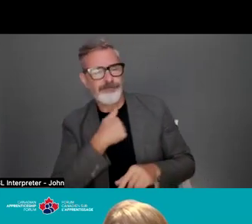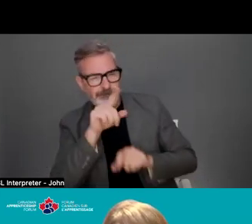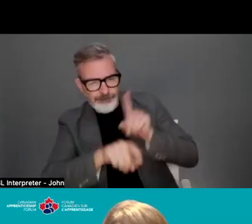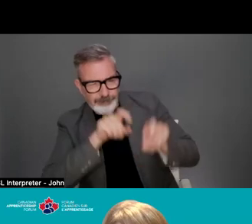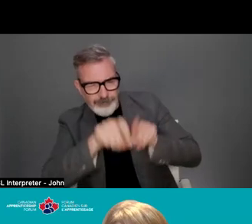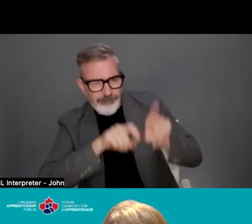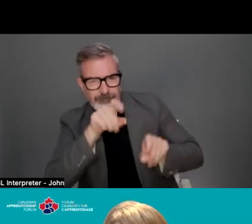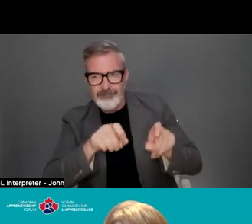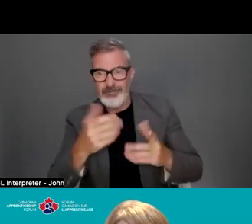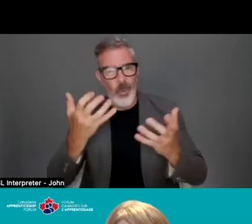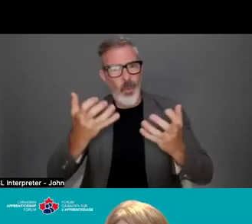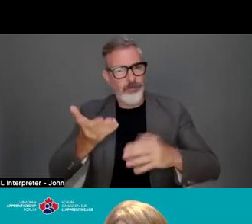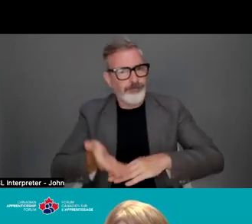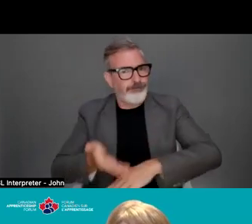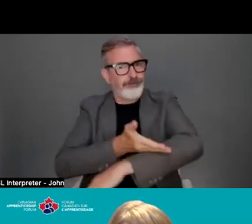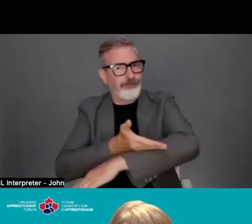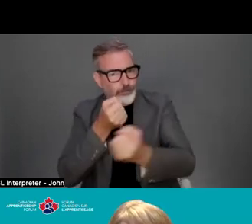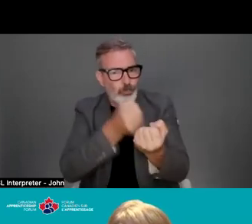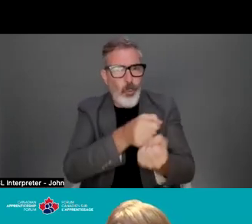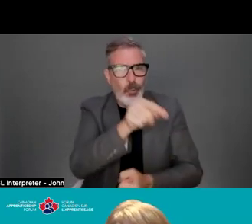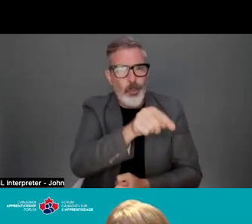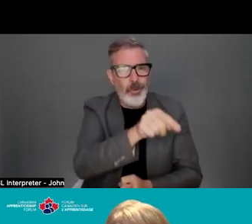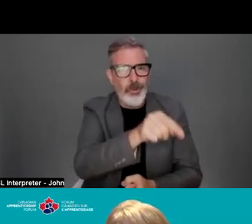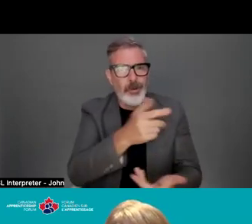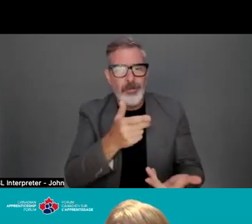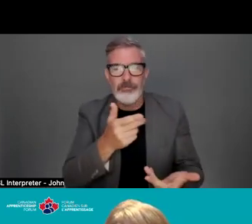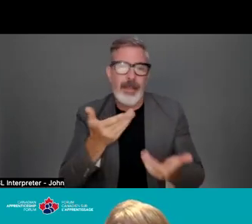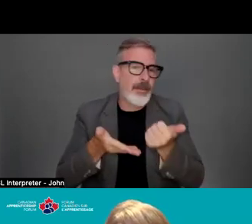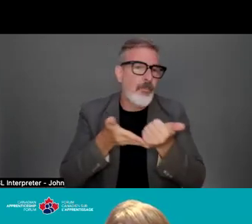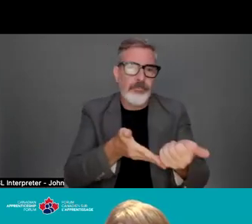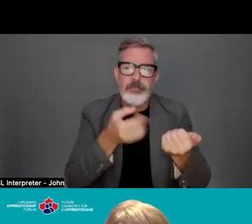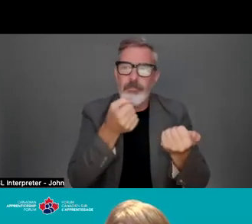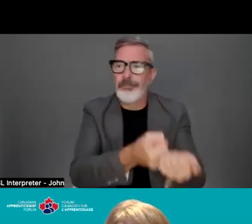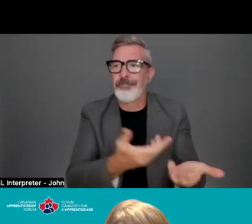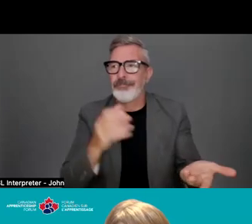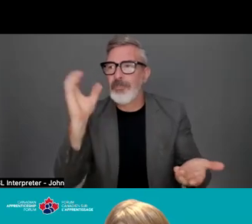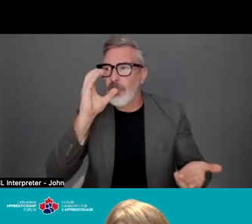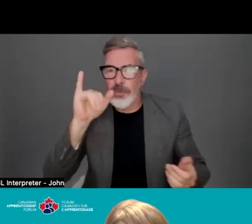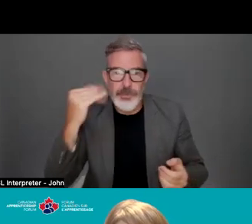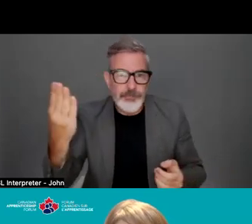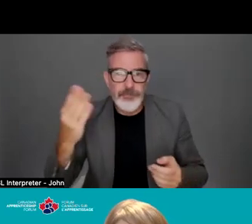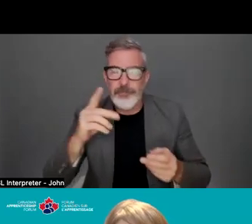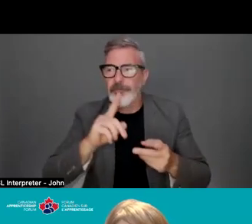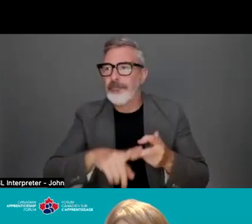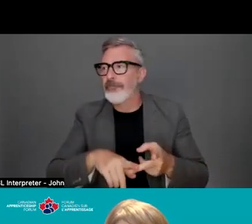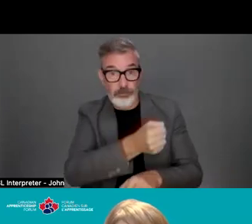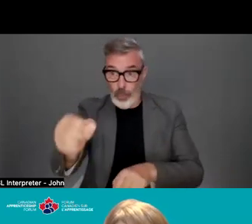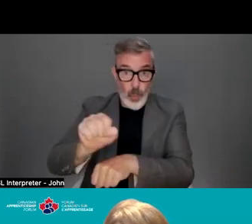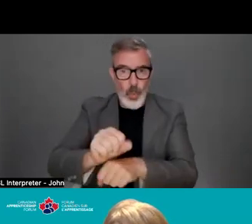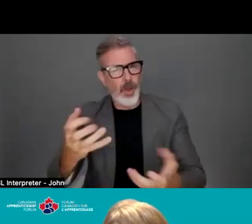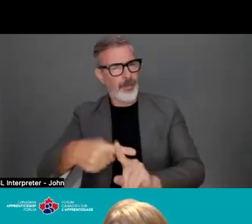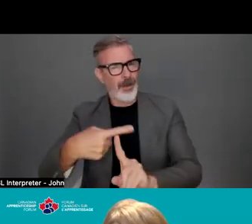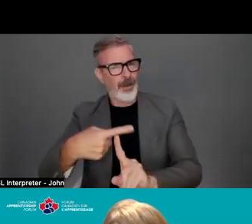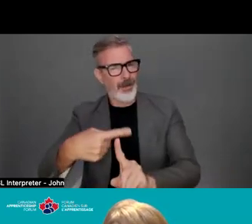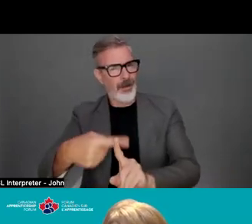supporting them getting employment, having a more positive experience on the job, and what we could do